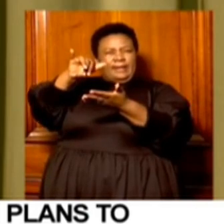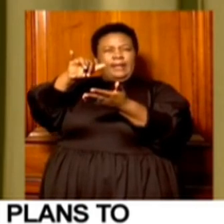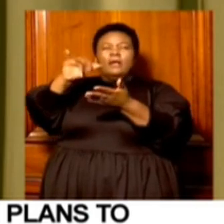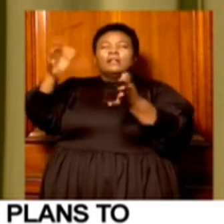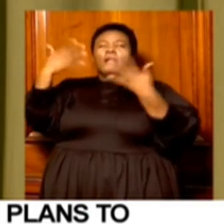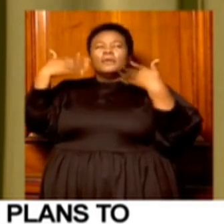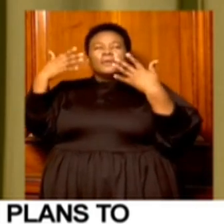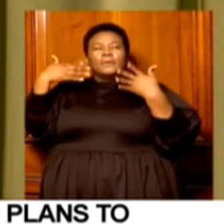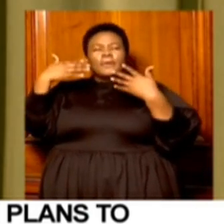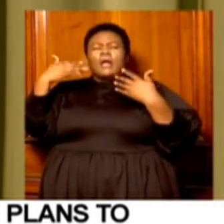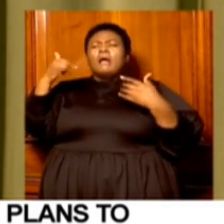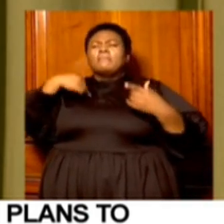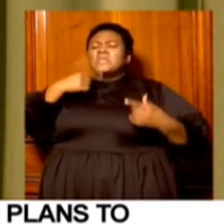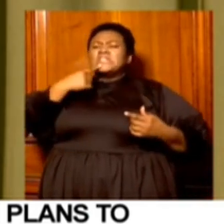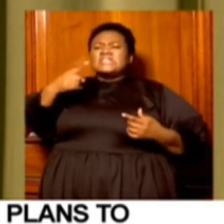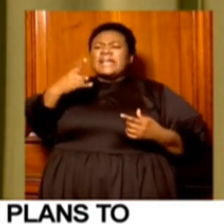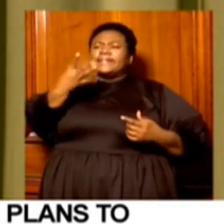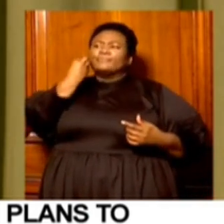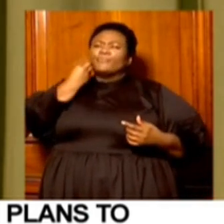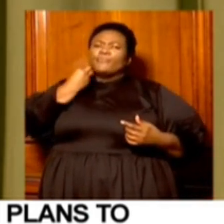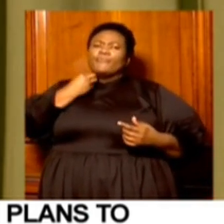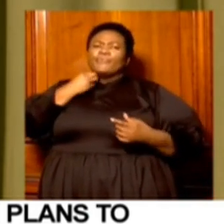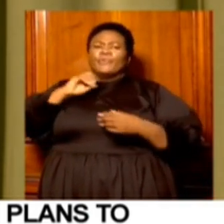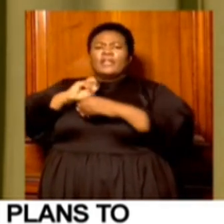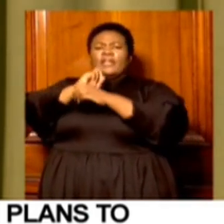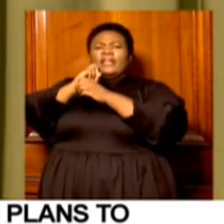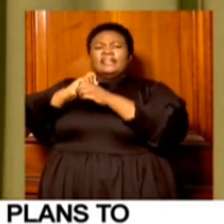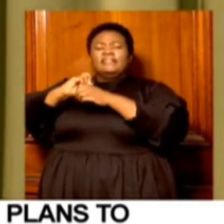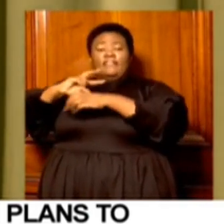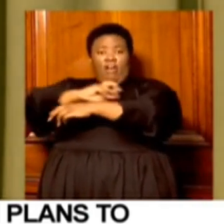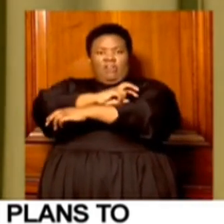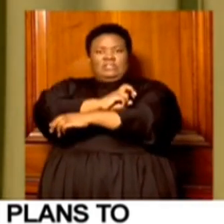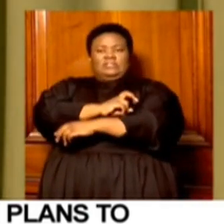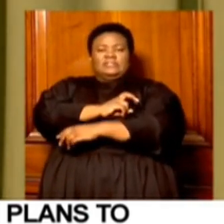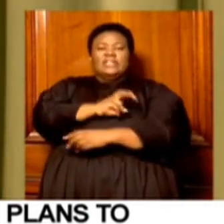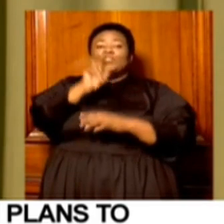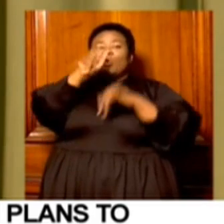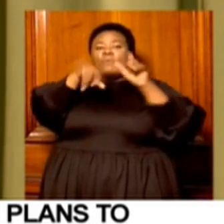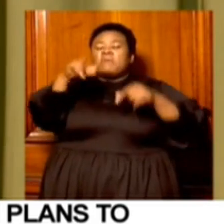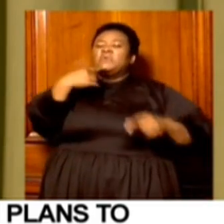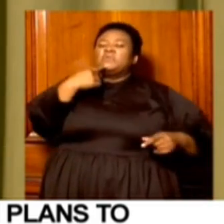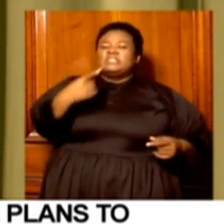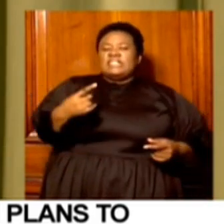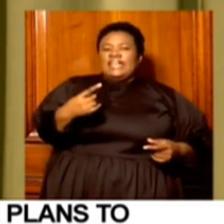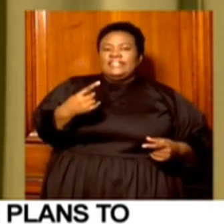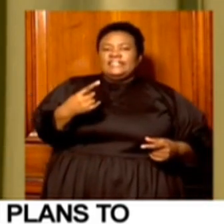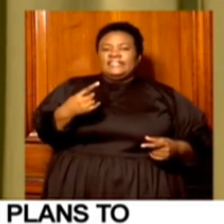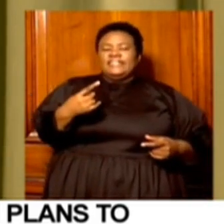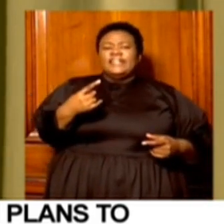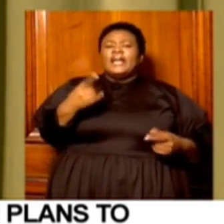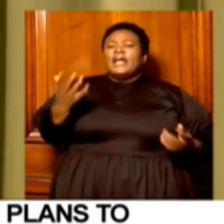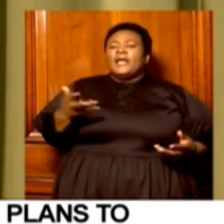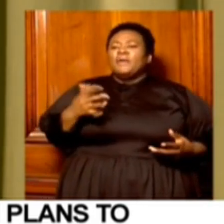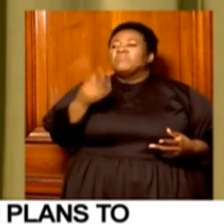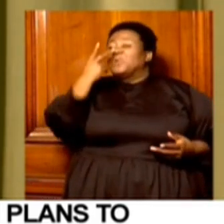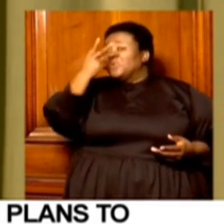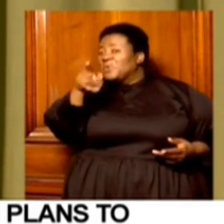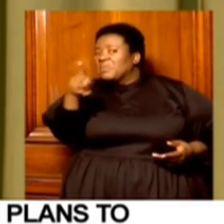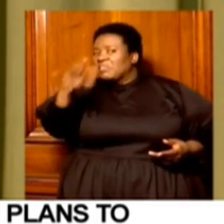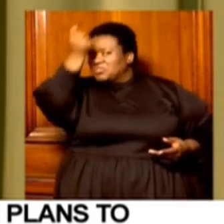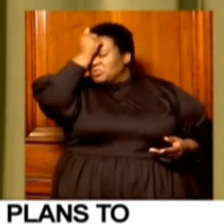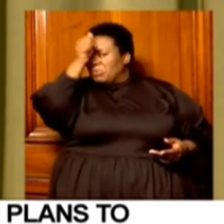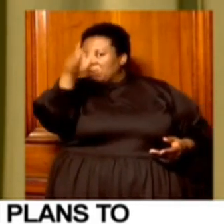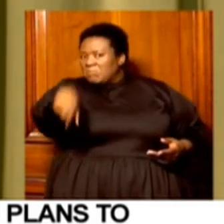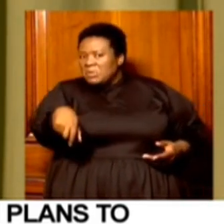aeroplane. And then they said, look at that thing that didn't go to school. It says a virus can be eaten in an